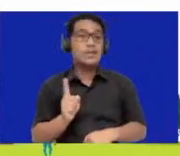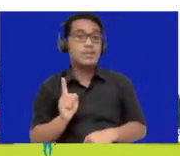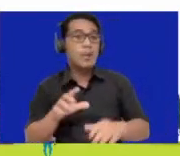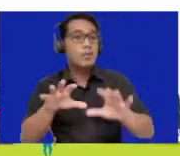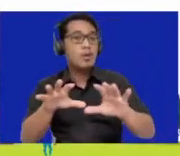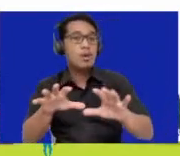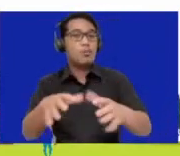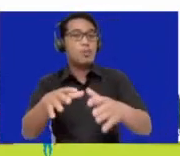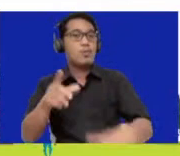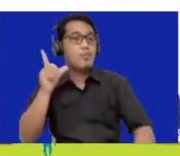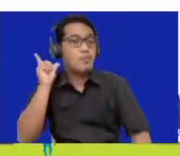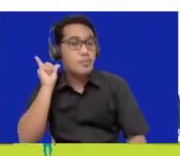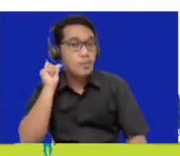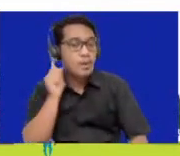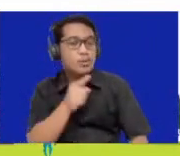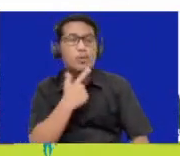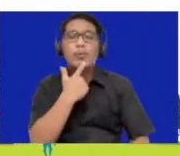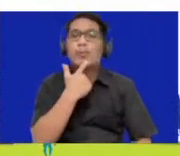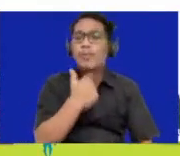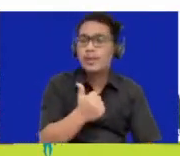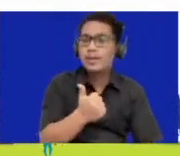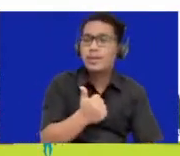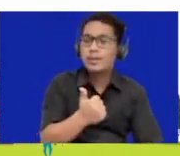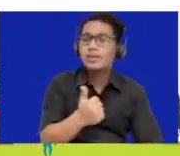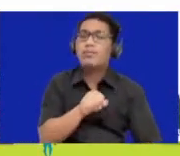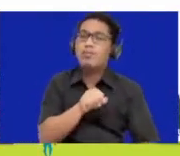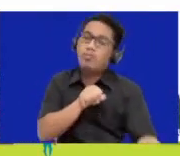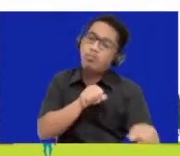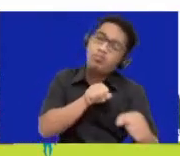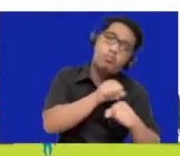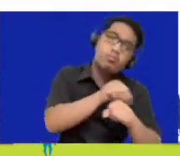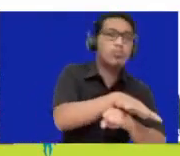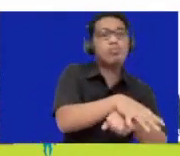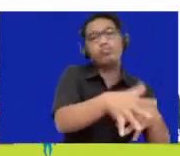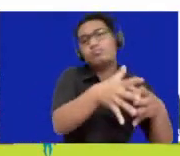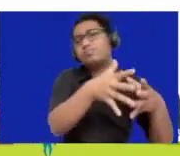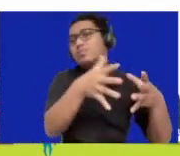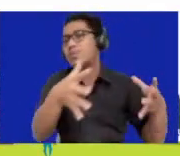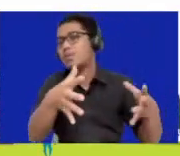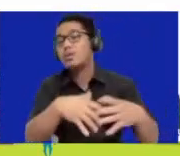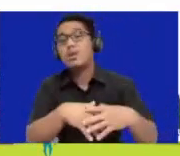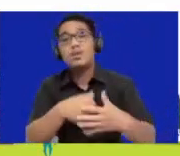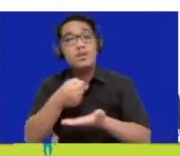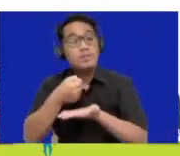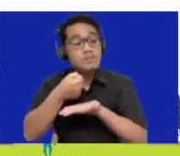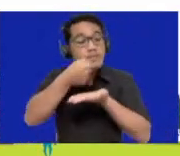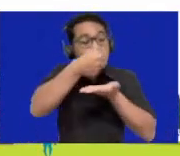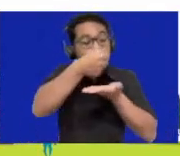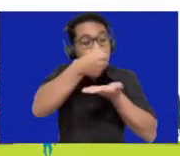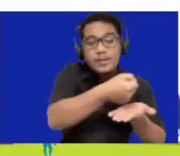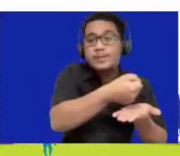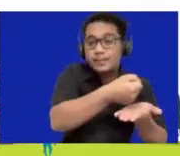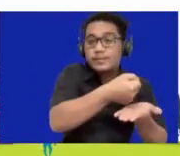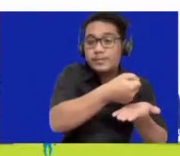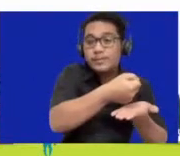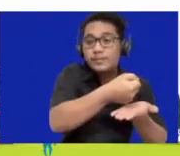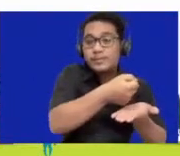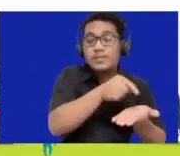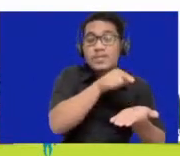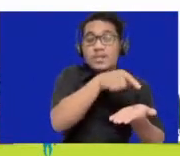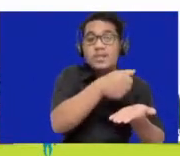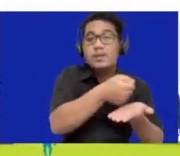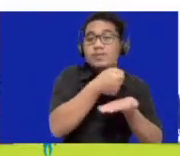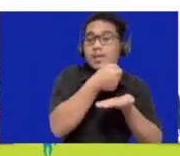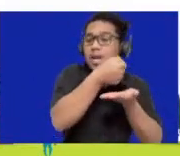to disaster. So this award was undoubtedly a big recognition of the ministry's